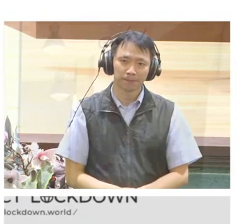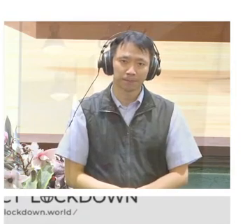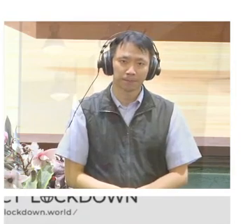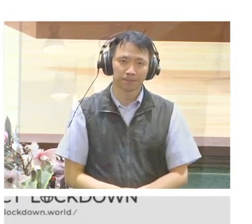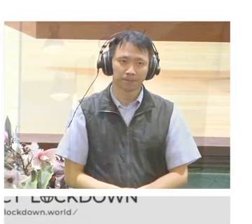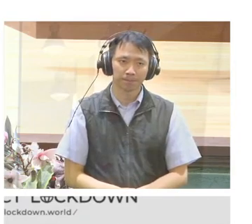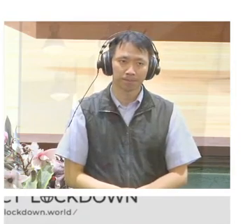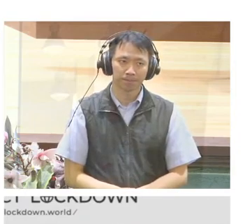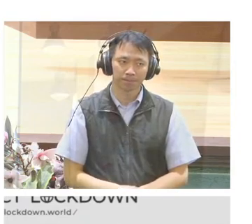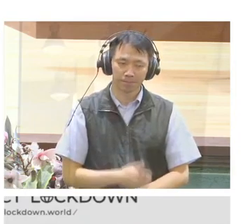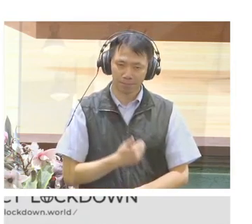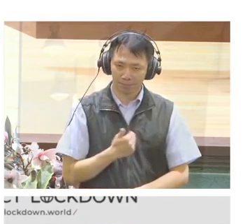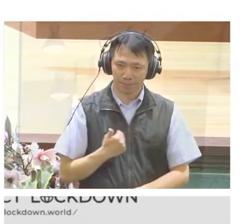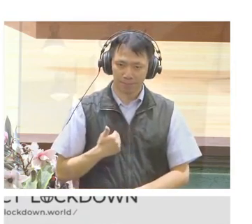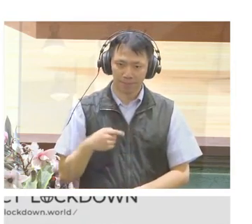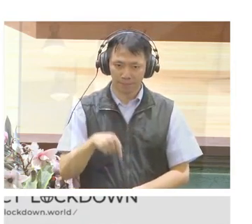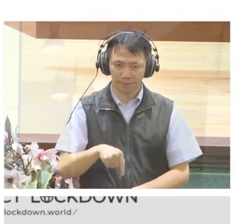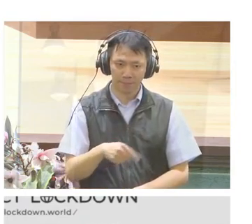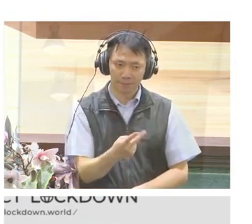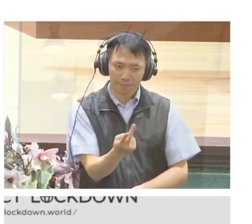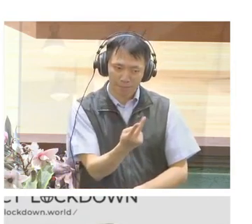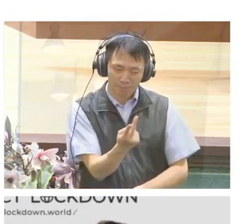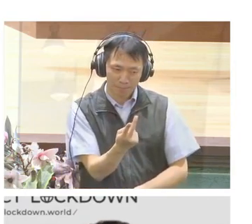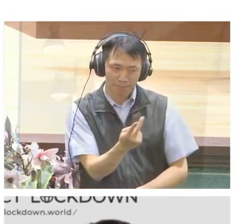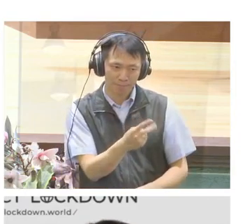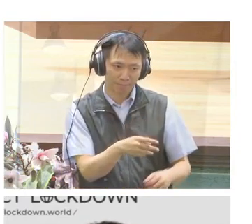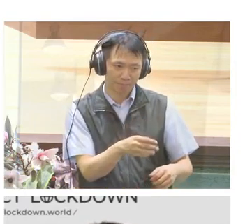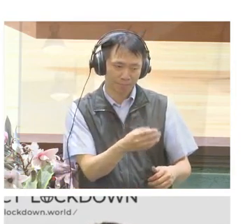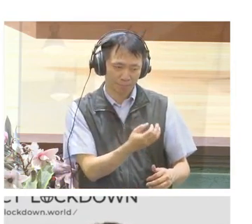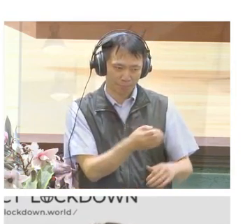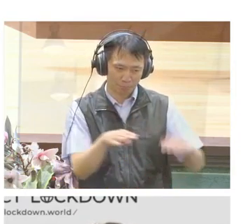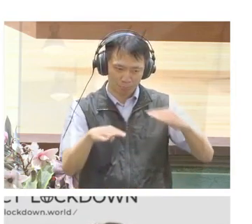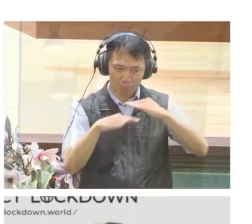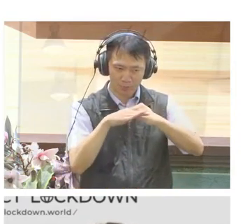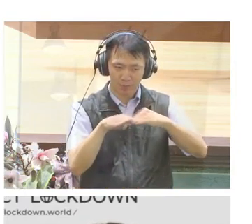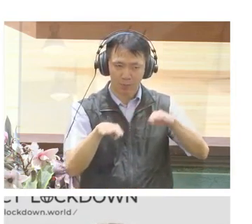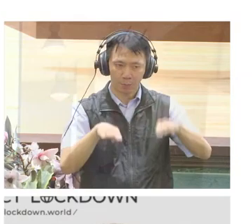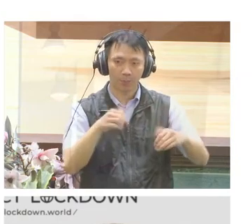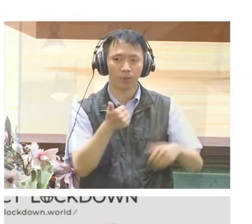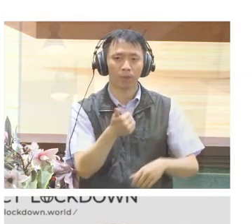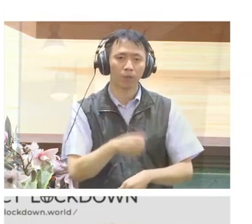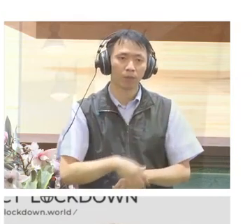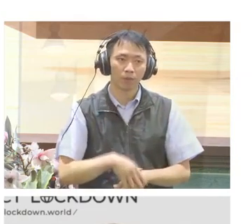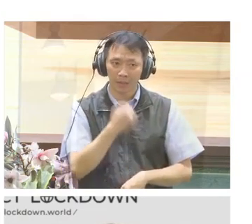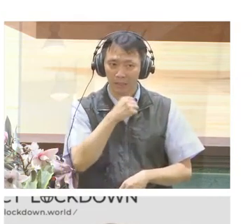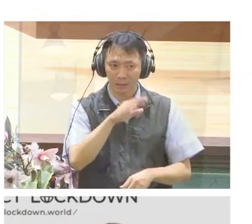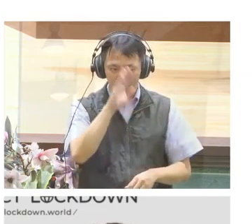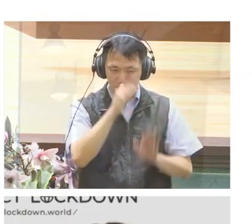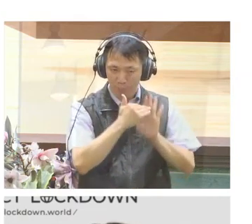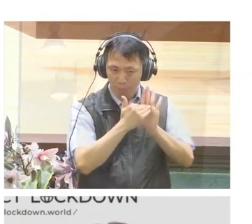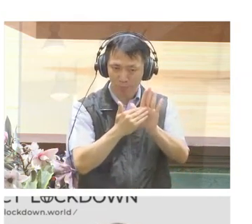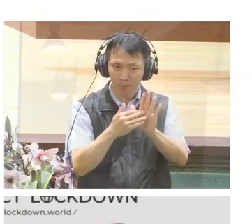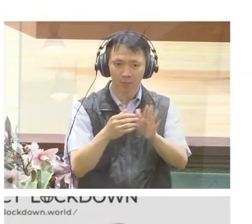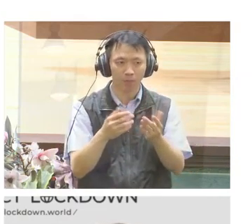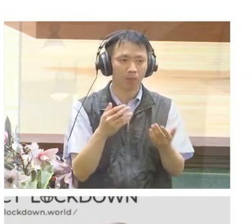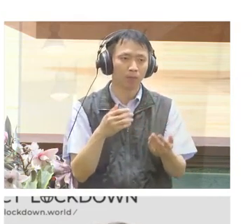out care packages throughout, so they've had that care. They've been very transparent, updated the